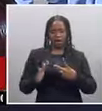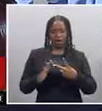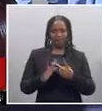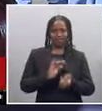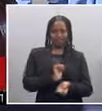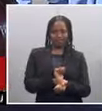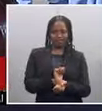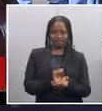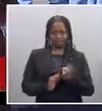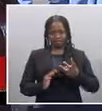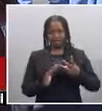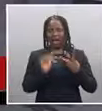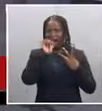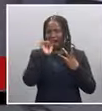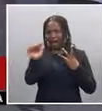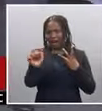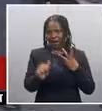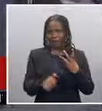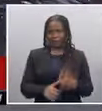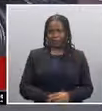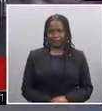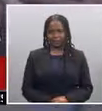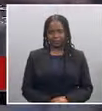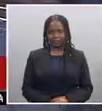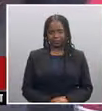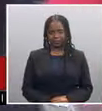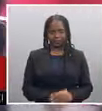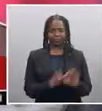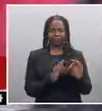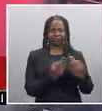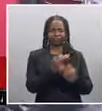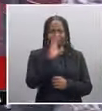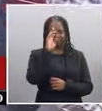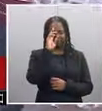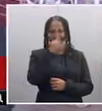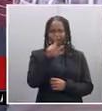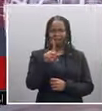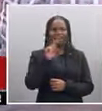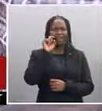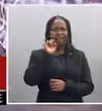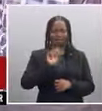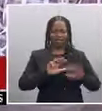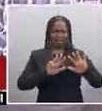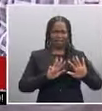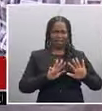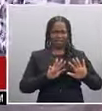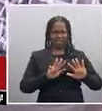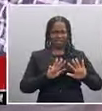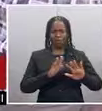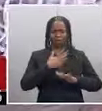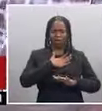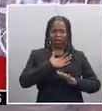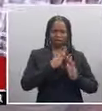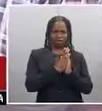arrested, and a third fled. Sadia's family remembers how she prayed for her 7-month-old sibling before